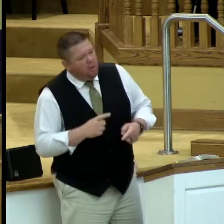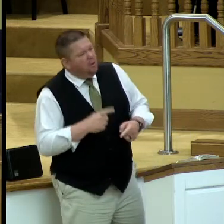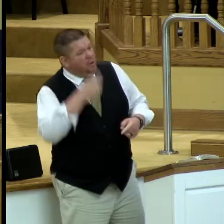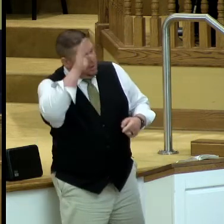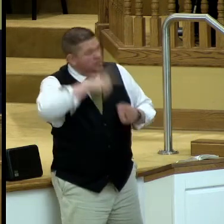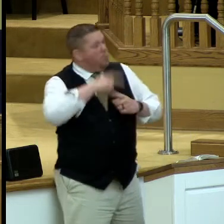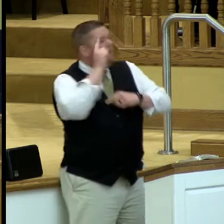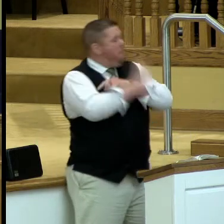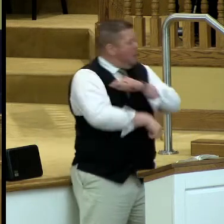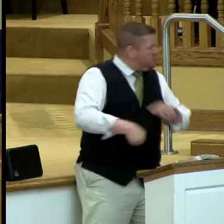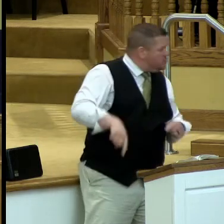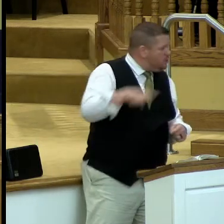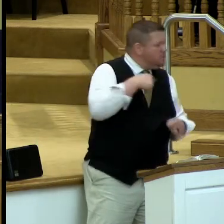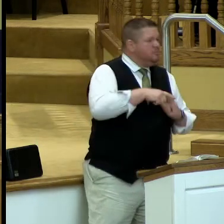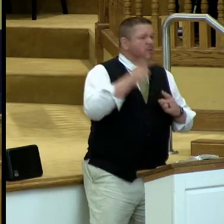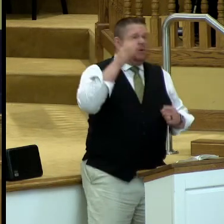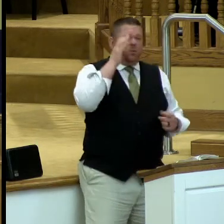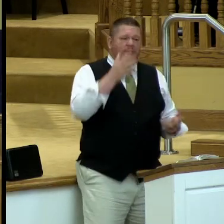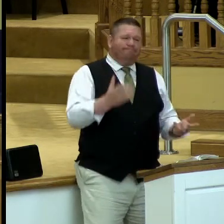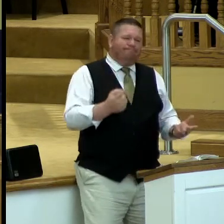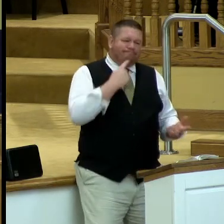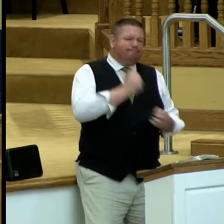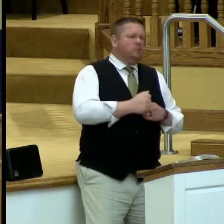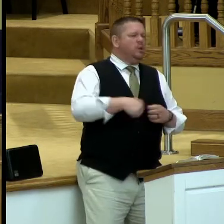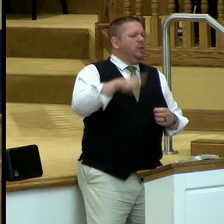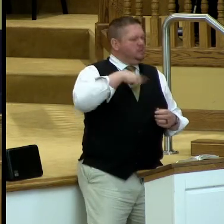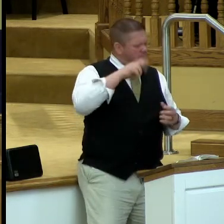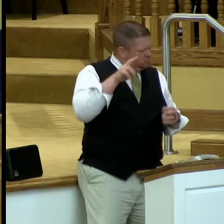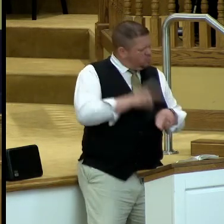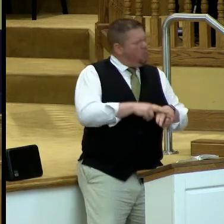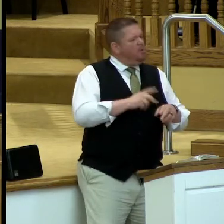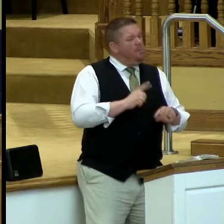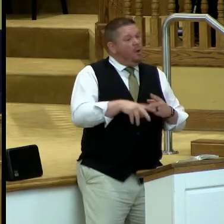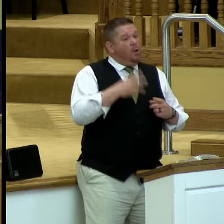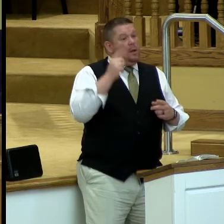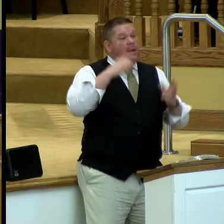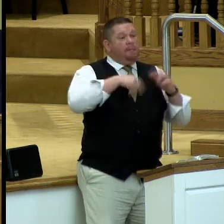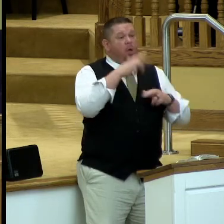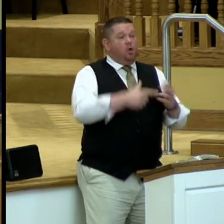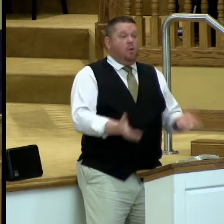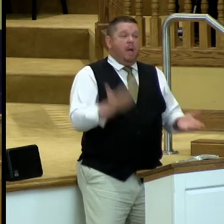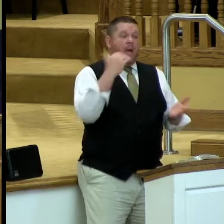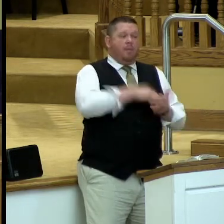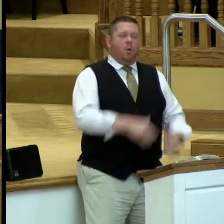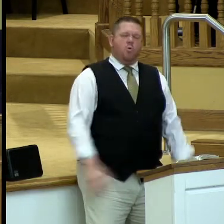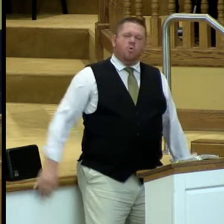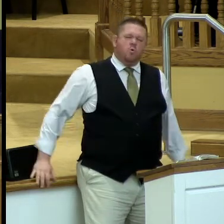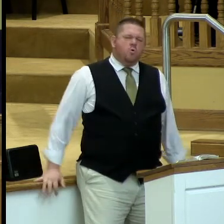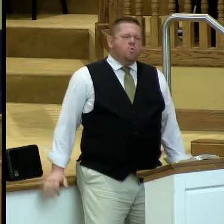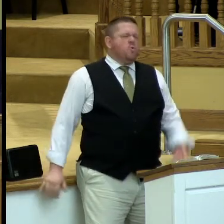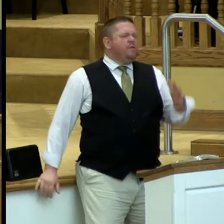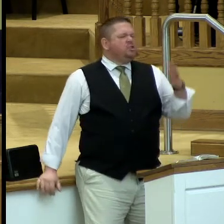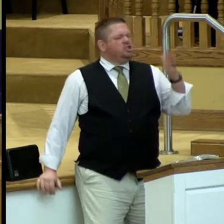will chastise you, and he has to let you know when you're doing wrong. But oh my, when he builds you back up.